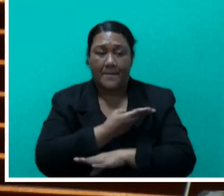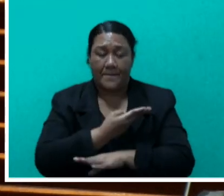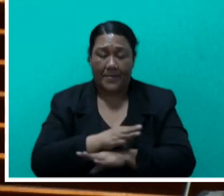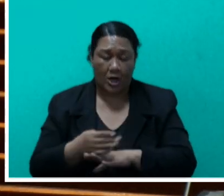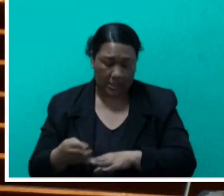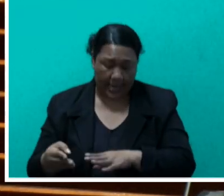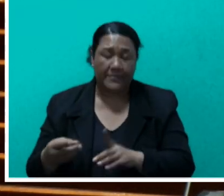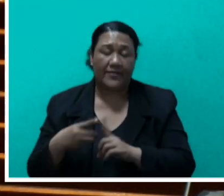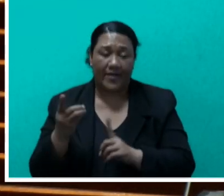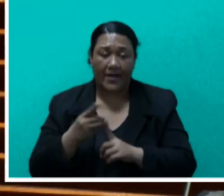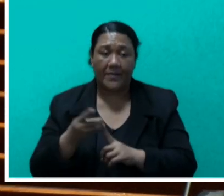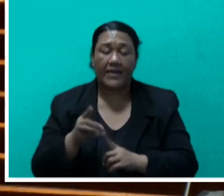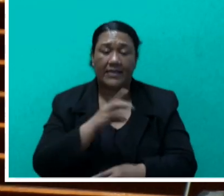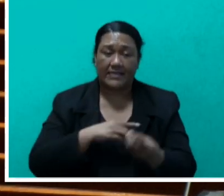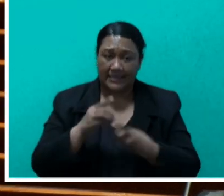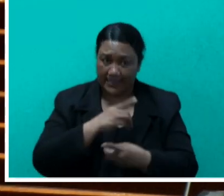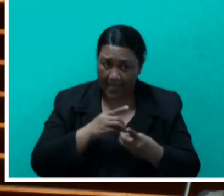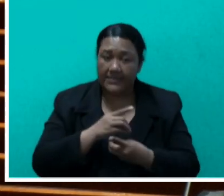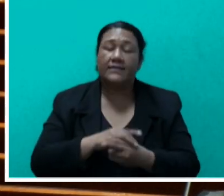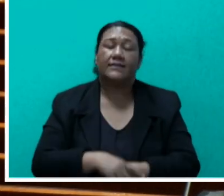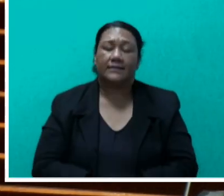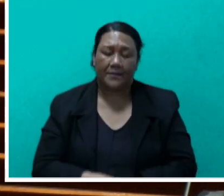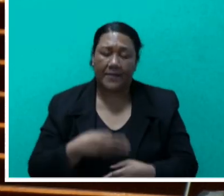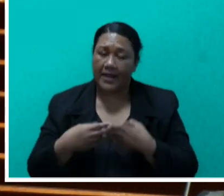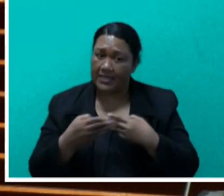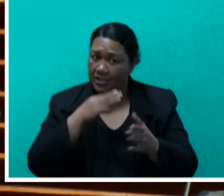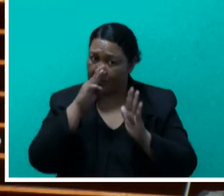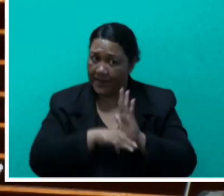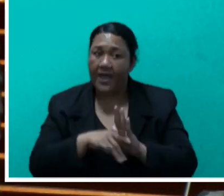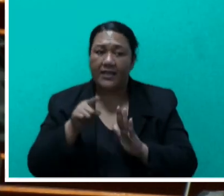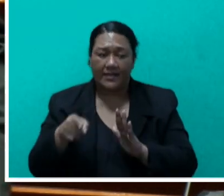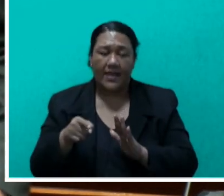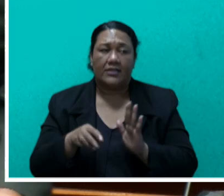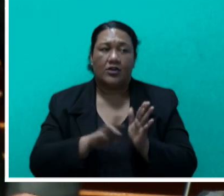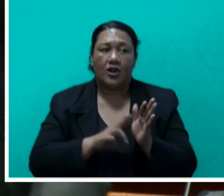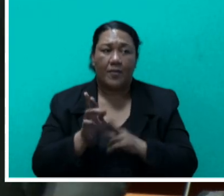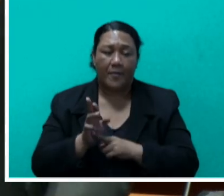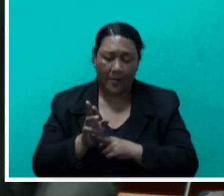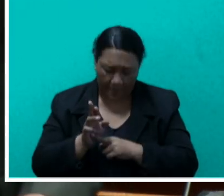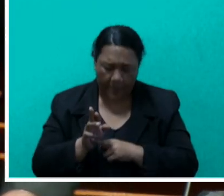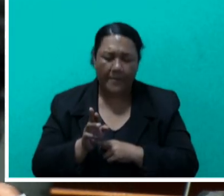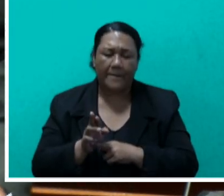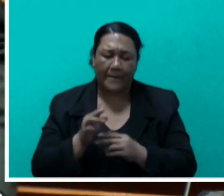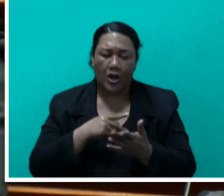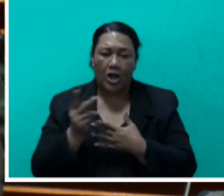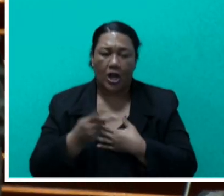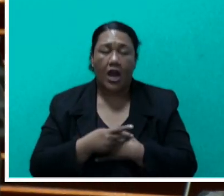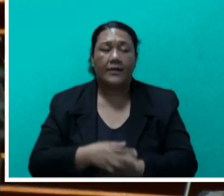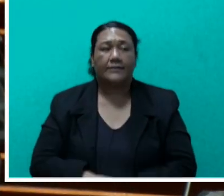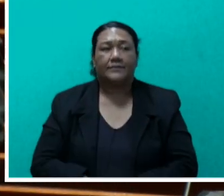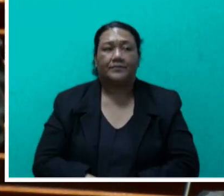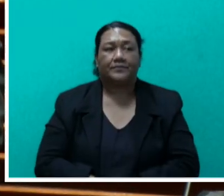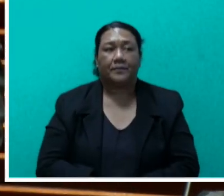Management, which is the Rural Outer Island Program, or ROI in short. Mr. Speaker, sir, we are all aware that the coalition